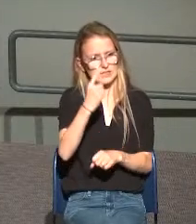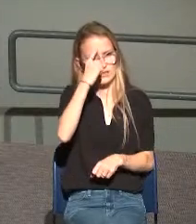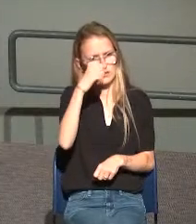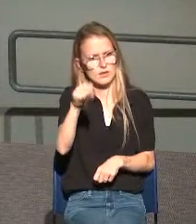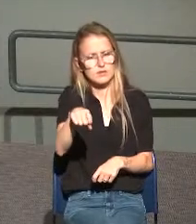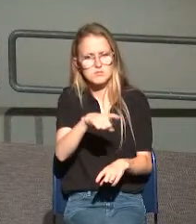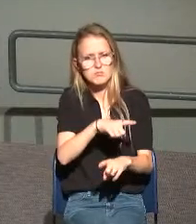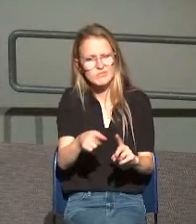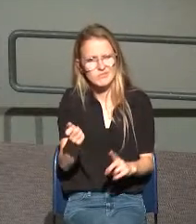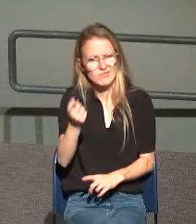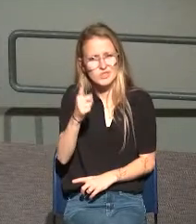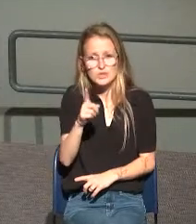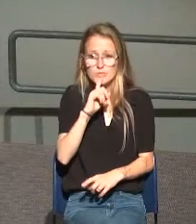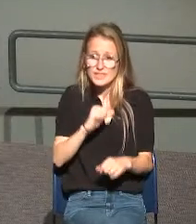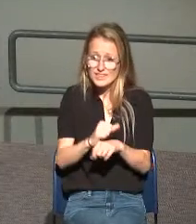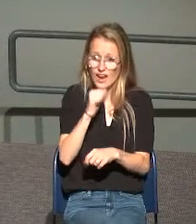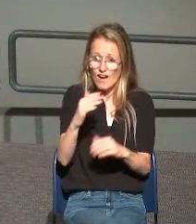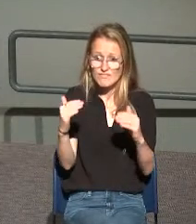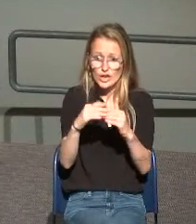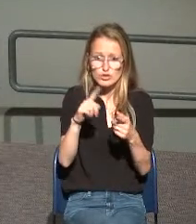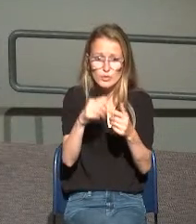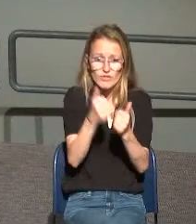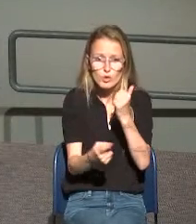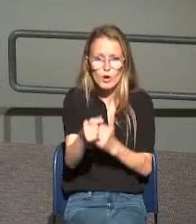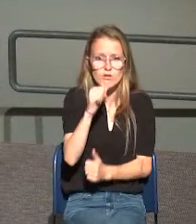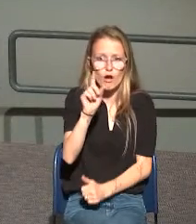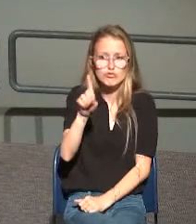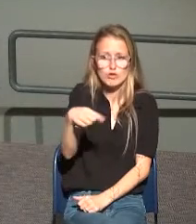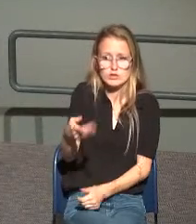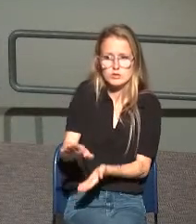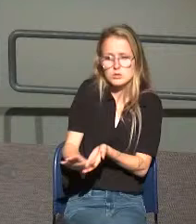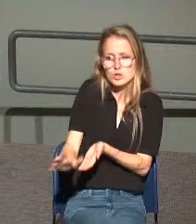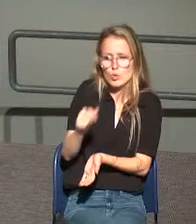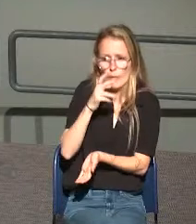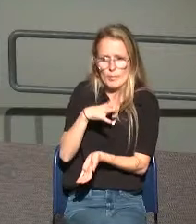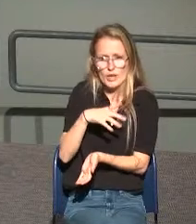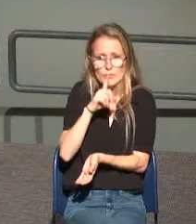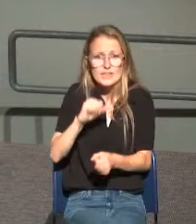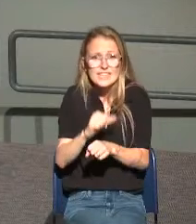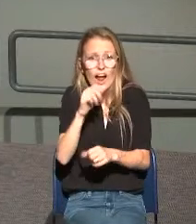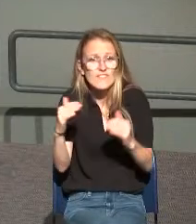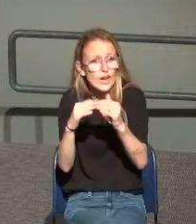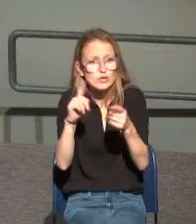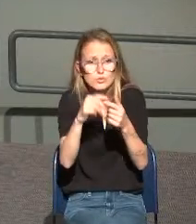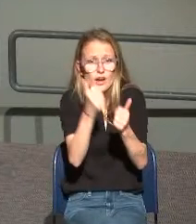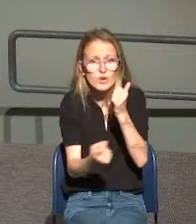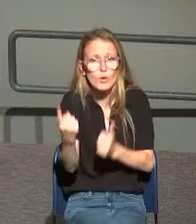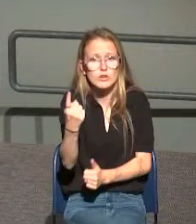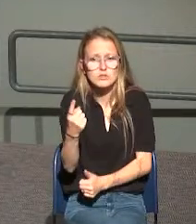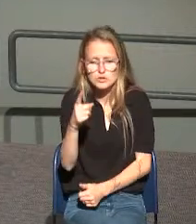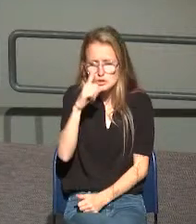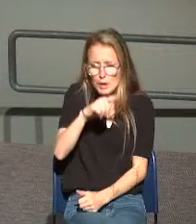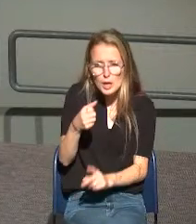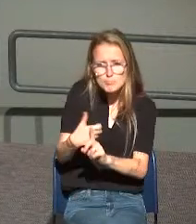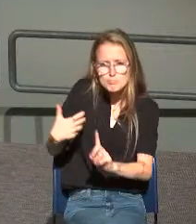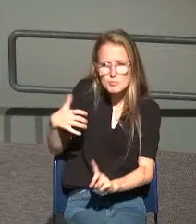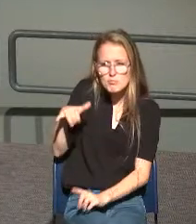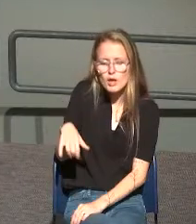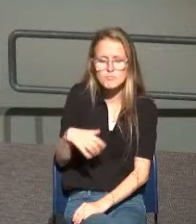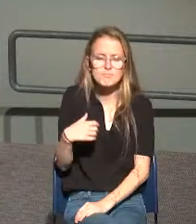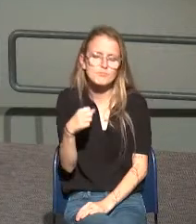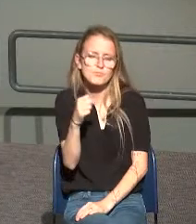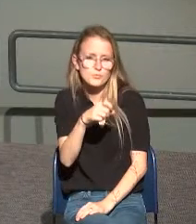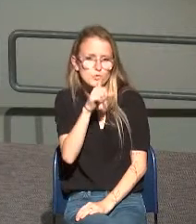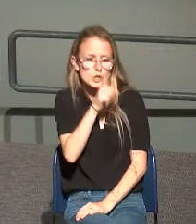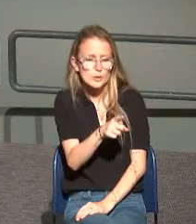really not fair to everyone. It's not just unfair to women. Can you unpack kind of what you meant by that? Yeah.